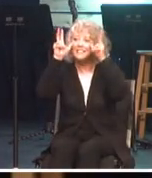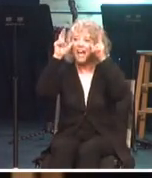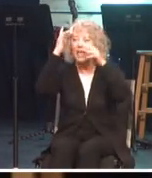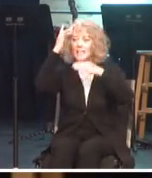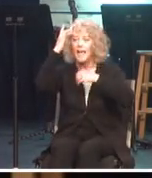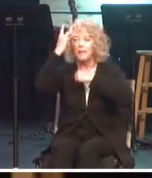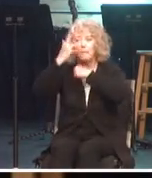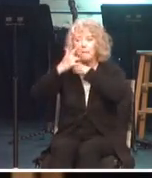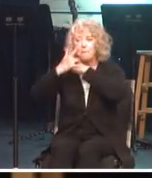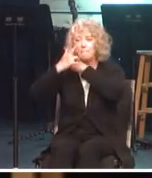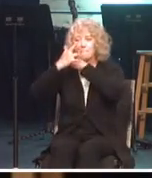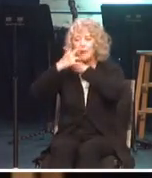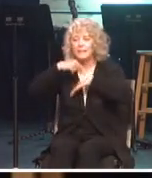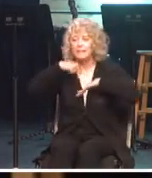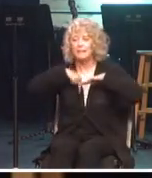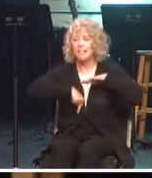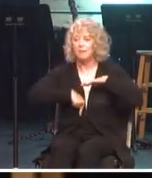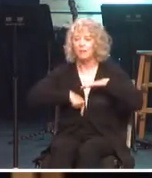44.